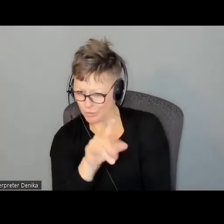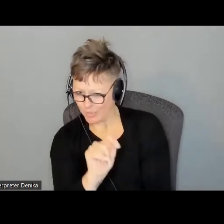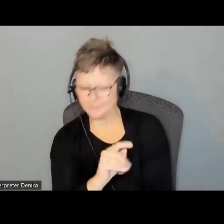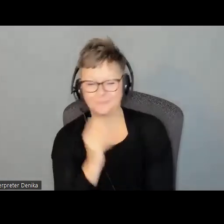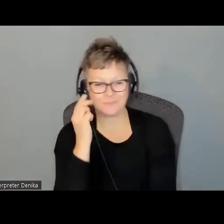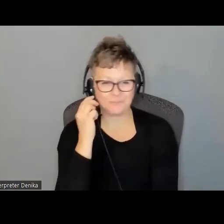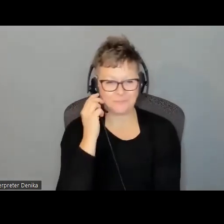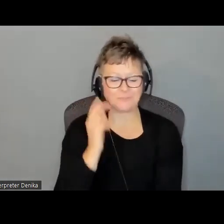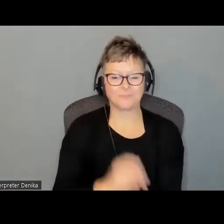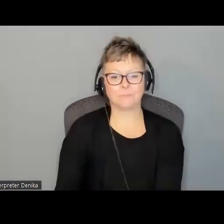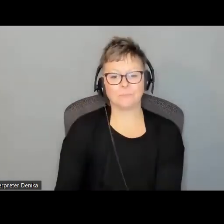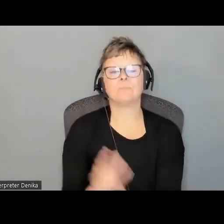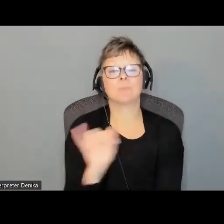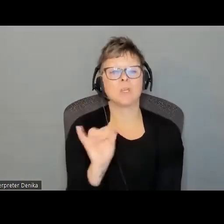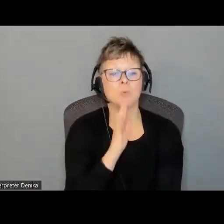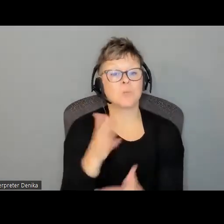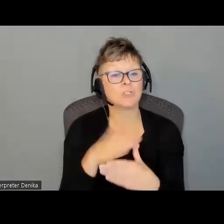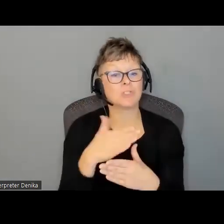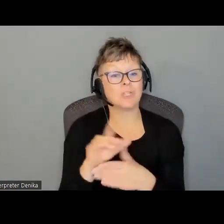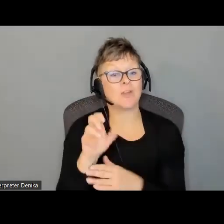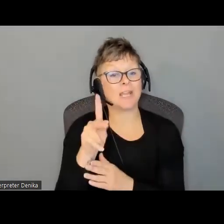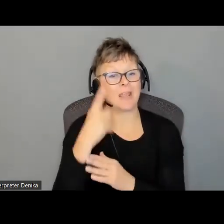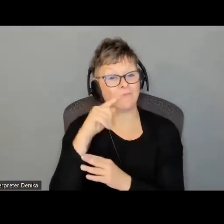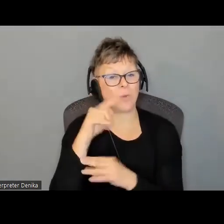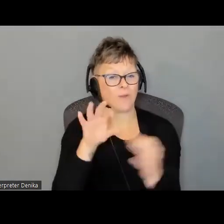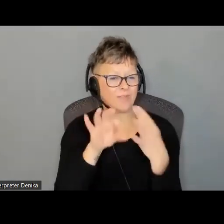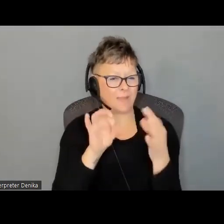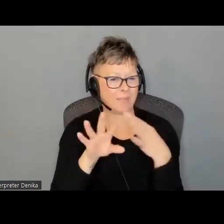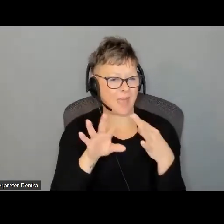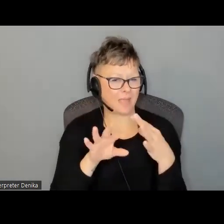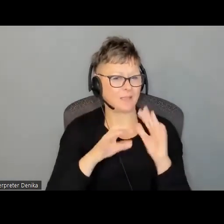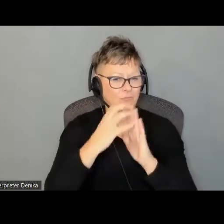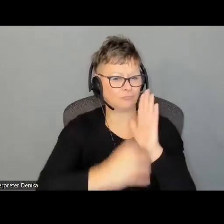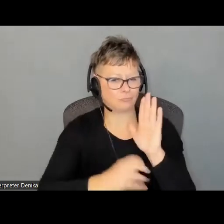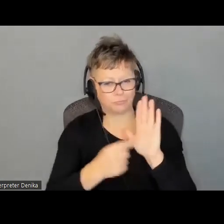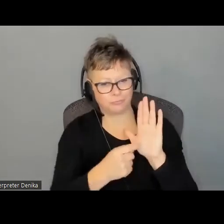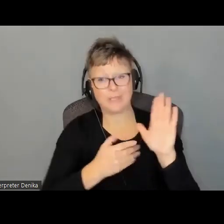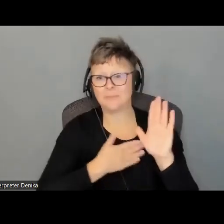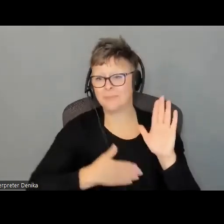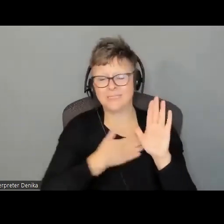We'll also share a link to our feedback form. Please take the time. I never